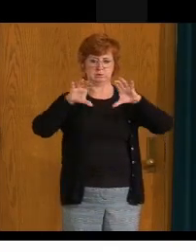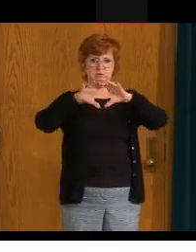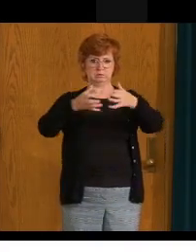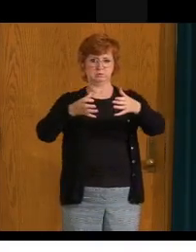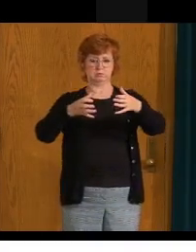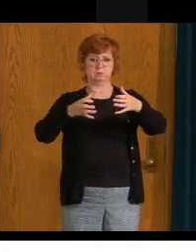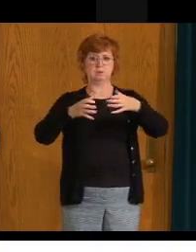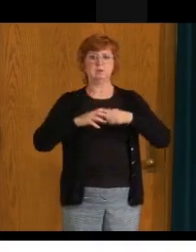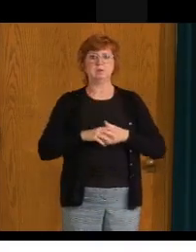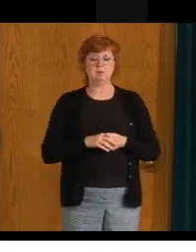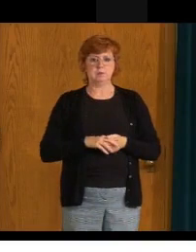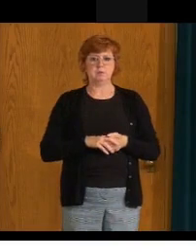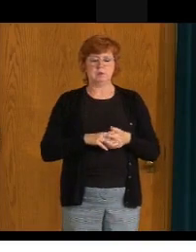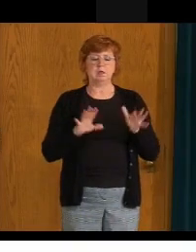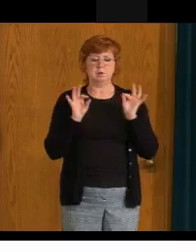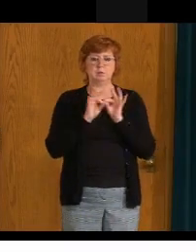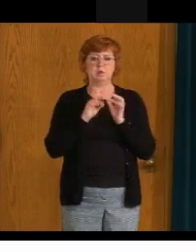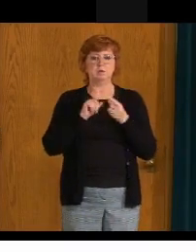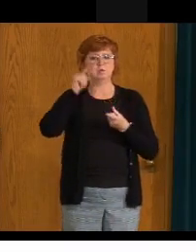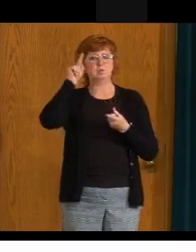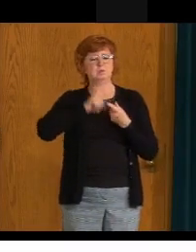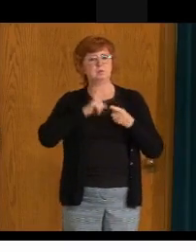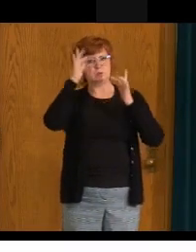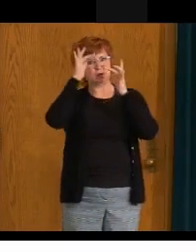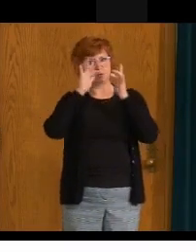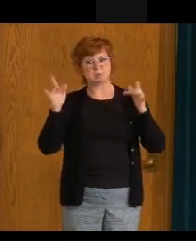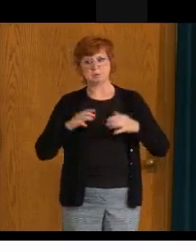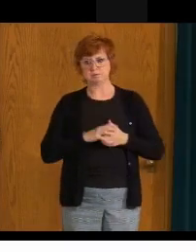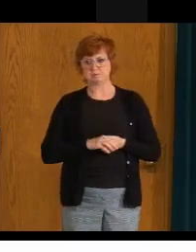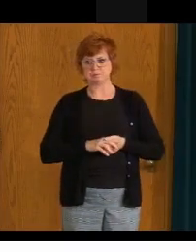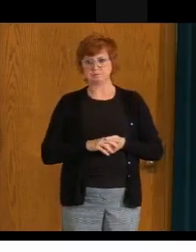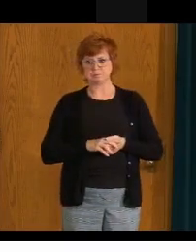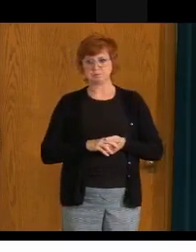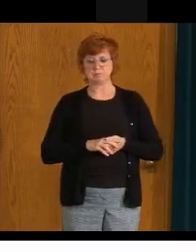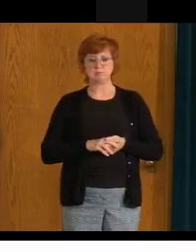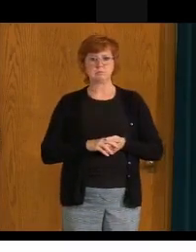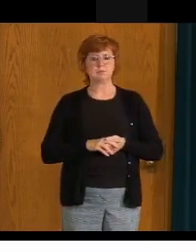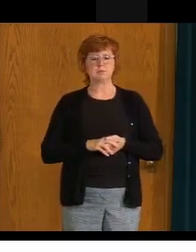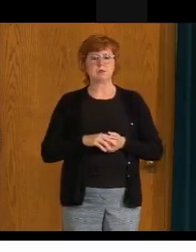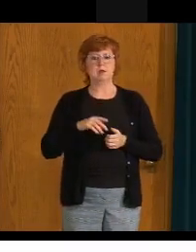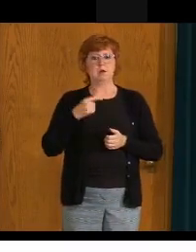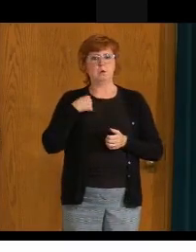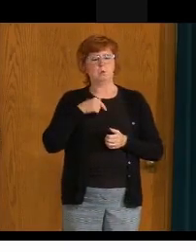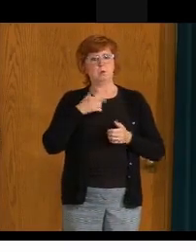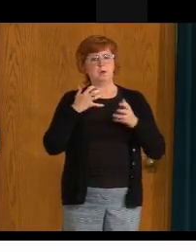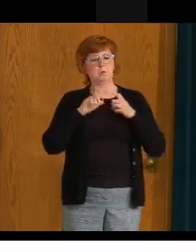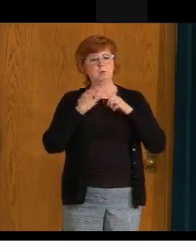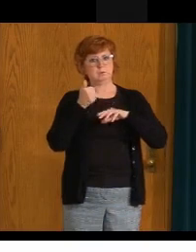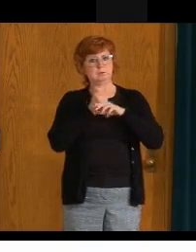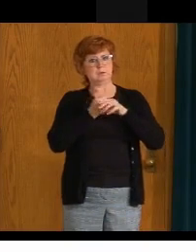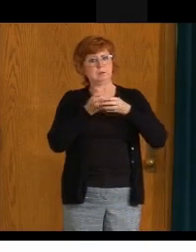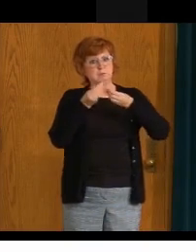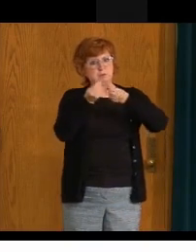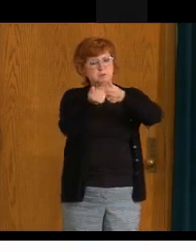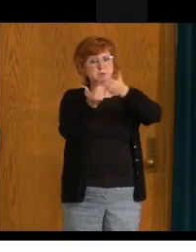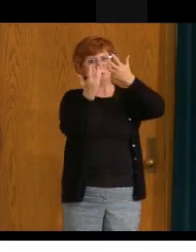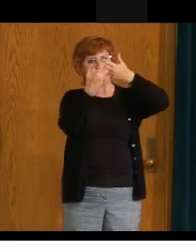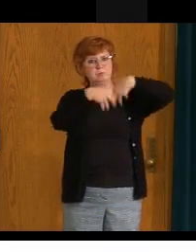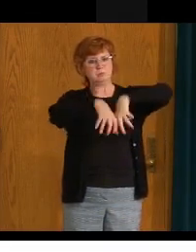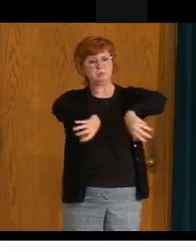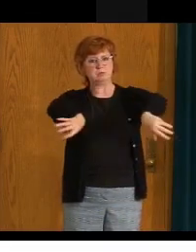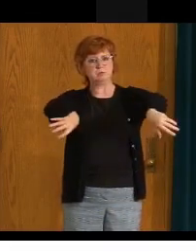unvaccinated. We want to ensure a seamless experience for everyone getting their first doses by creating the first dose dedicated clinics,